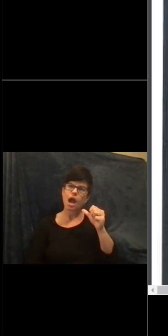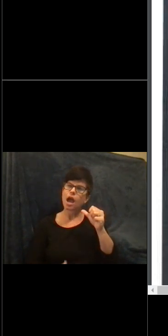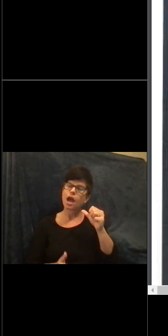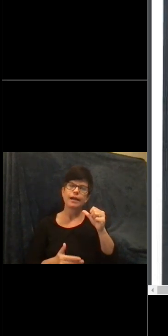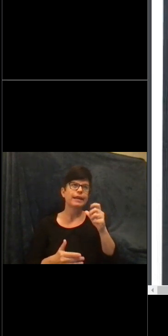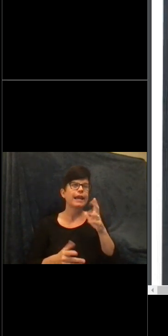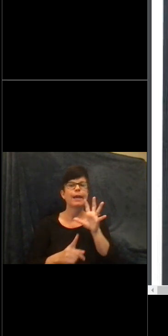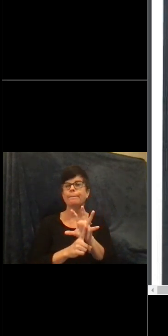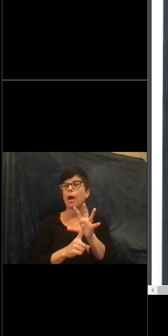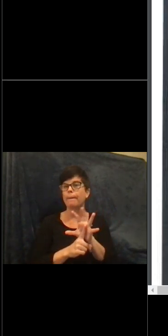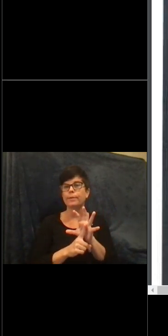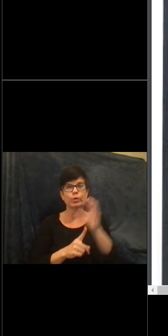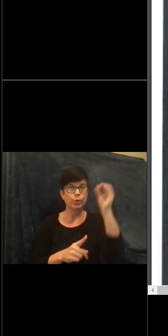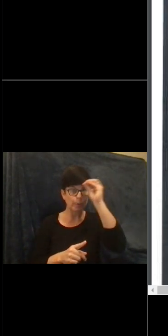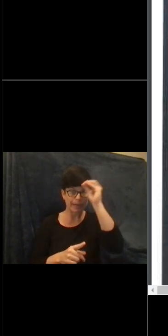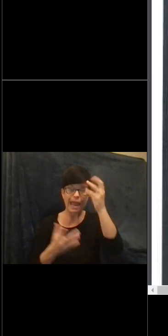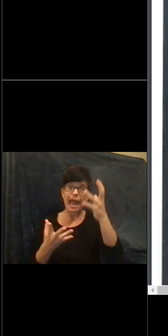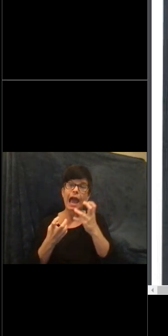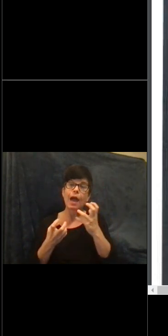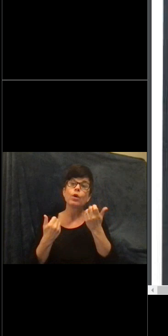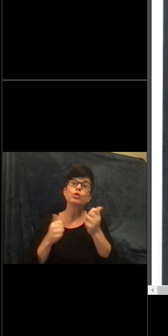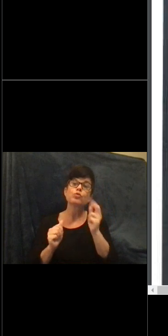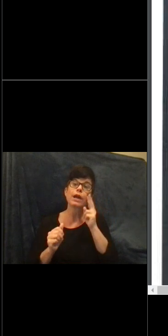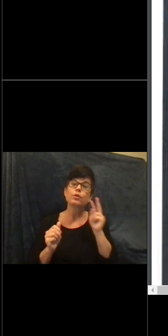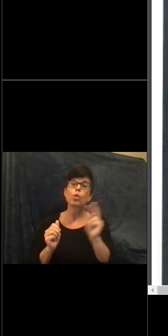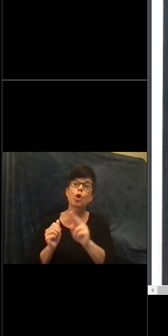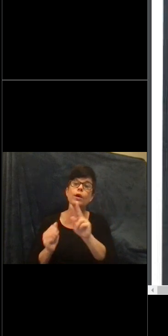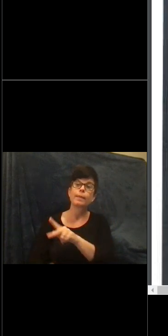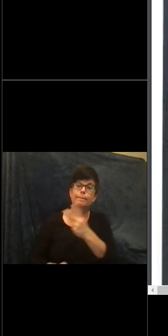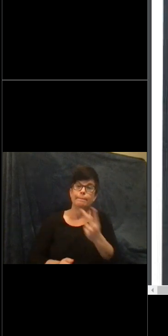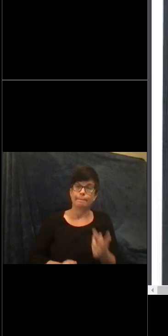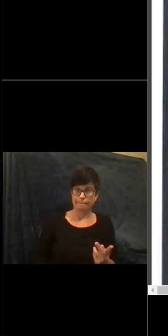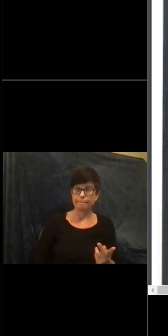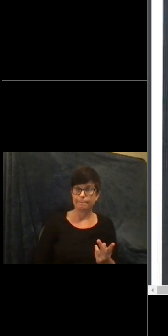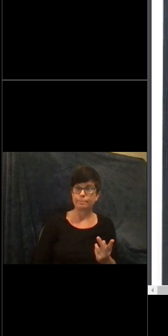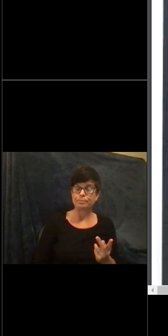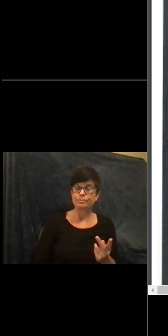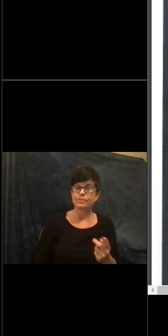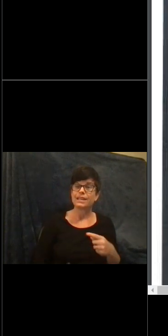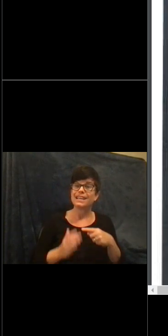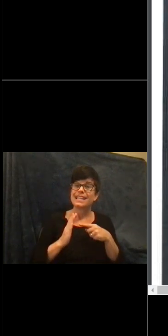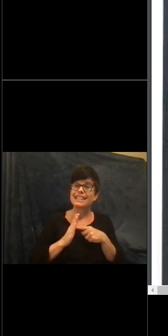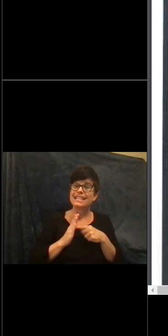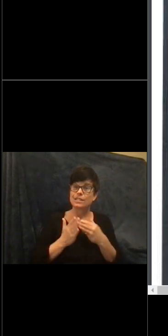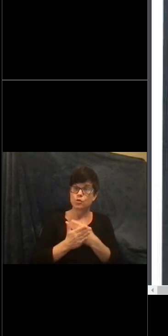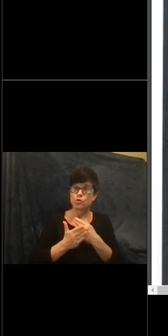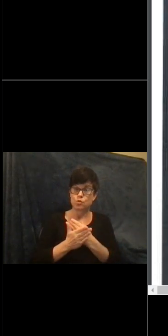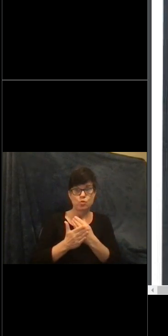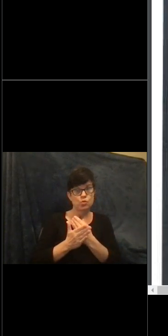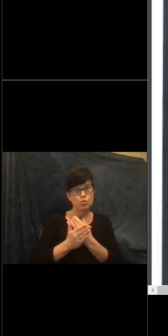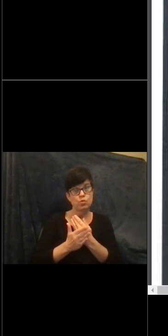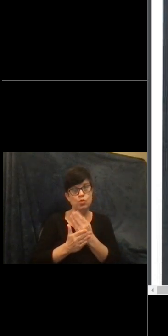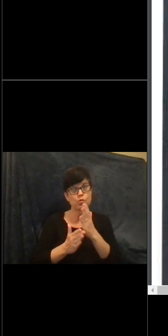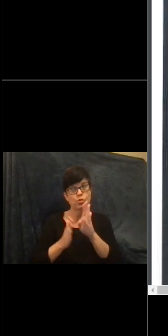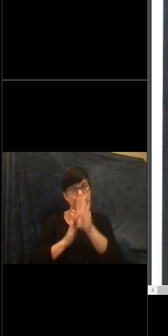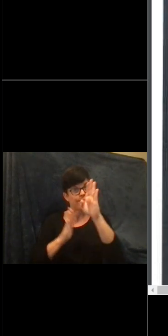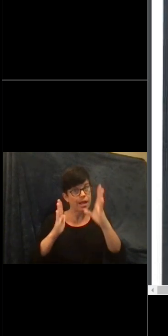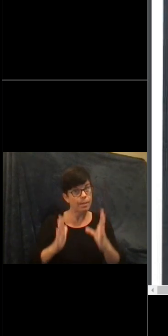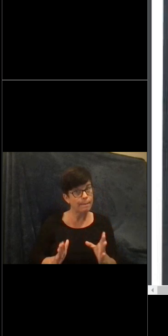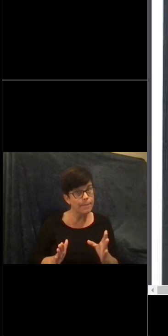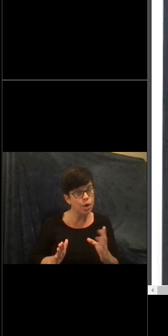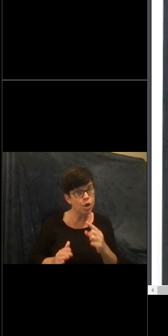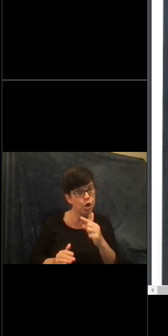at the flip side just for the sake of conversation. This is a new developer. Okay, they didn't get this land for free.